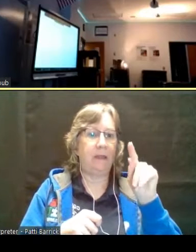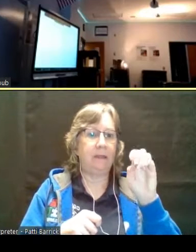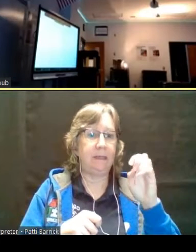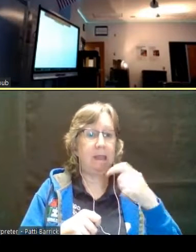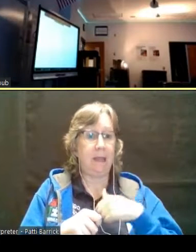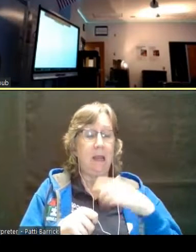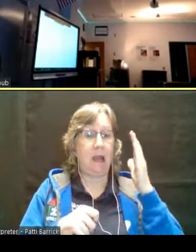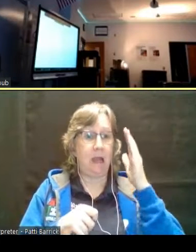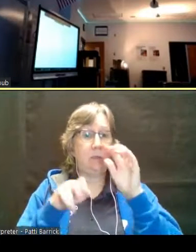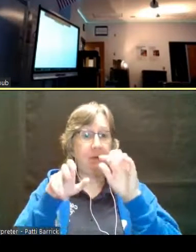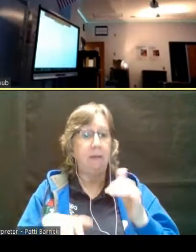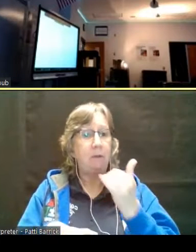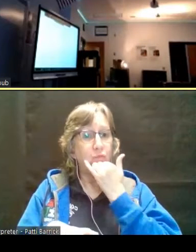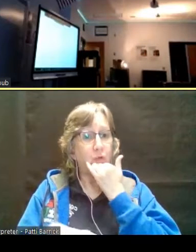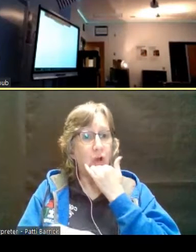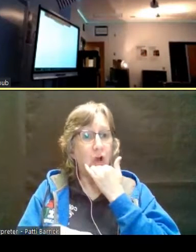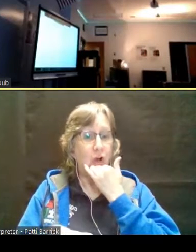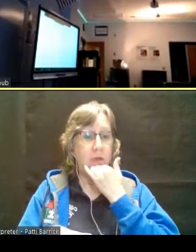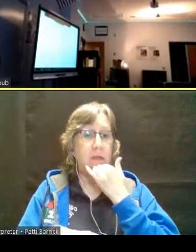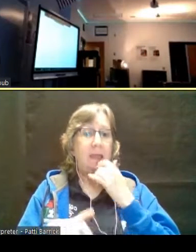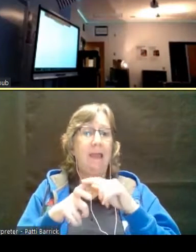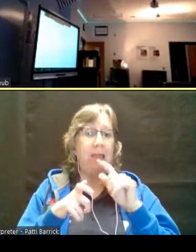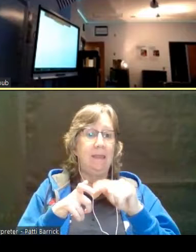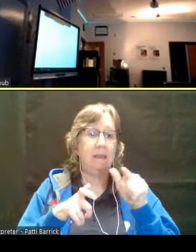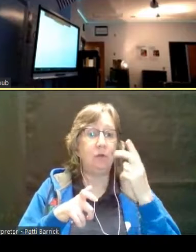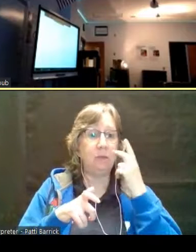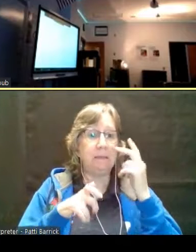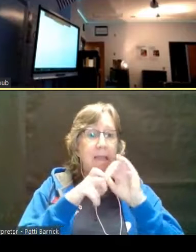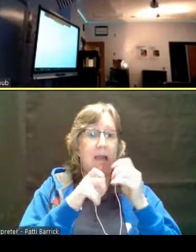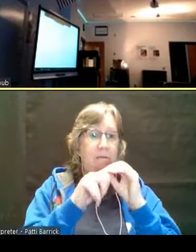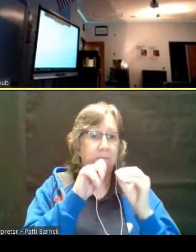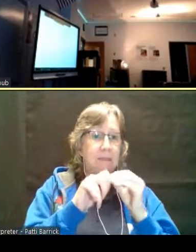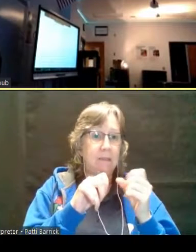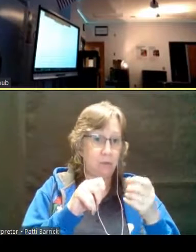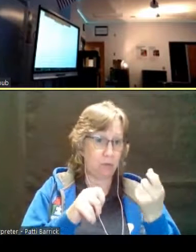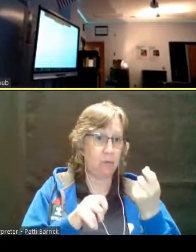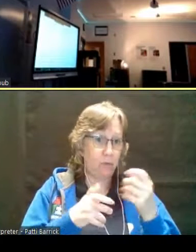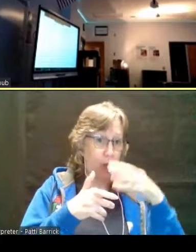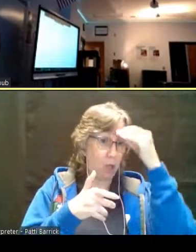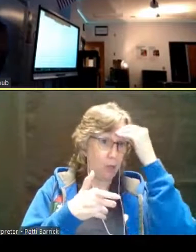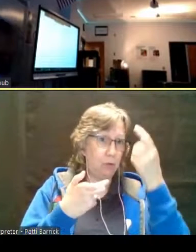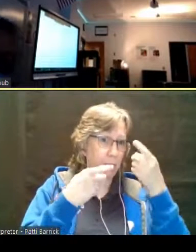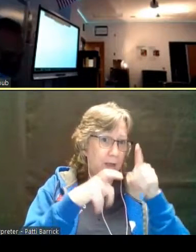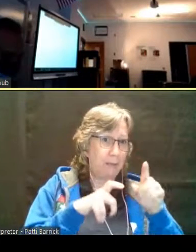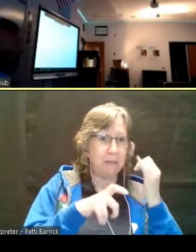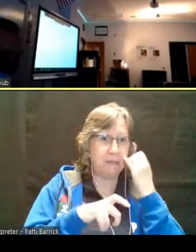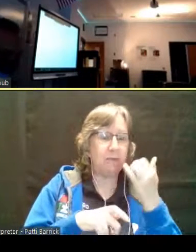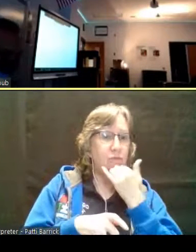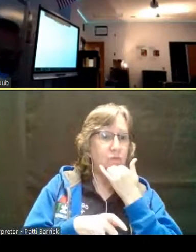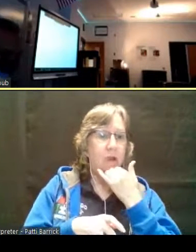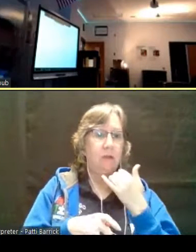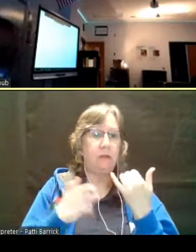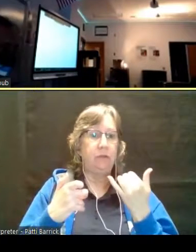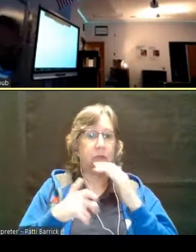purpose, and when we validate it, we'll fix it. So you know what should happen. So all documents that are posted online starts off with